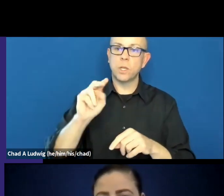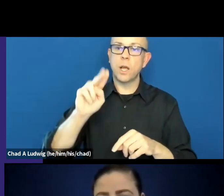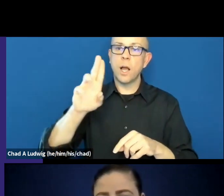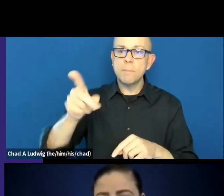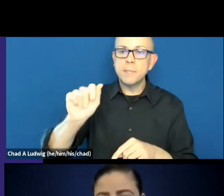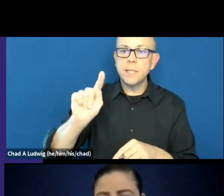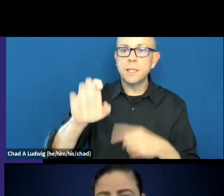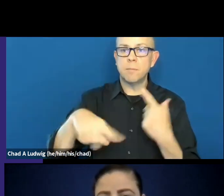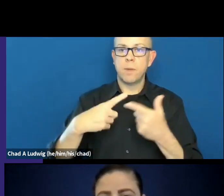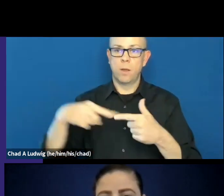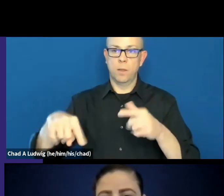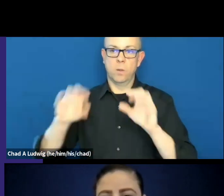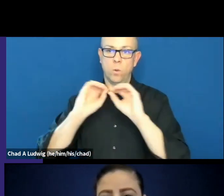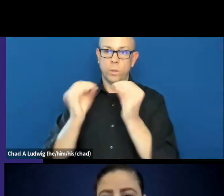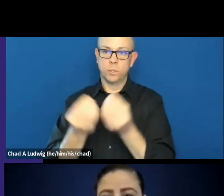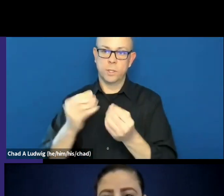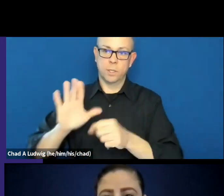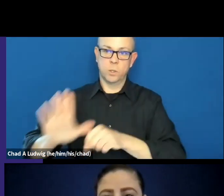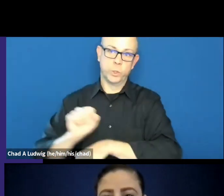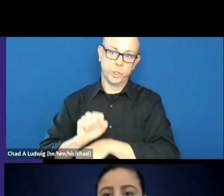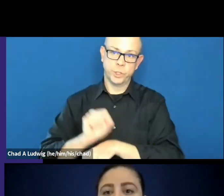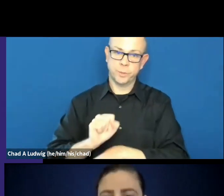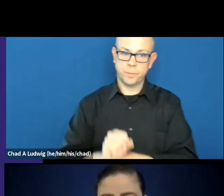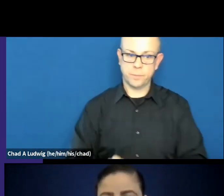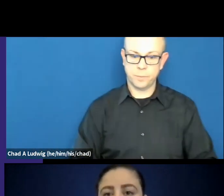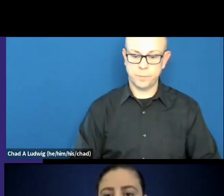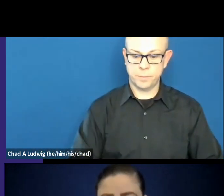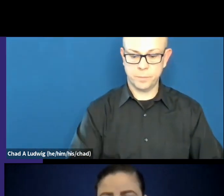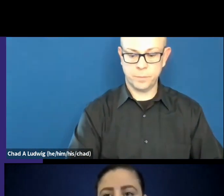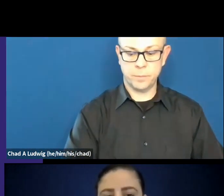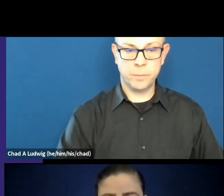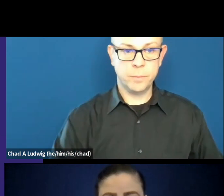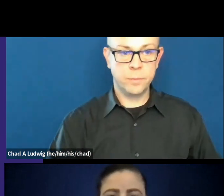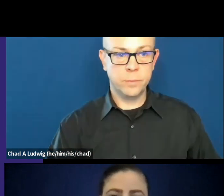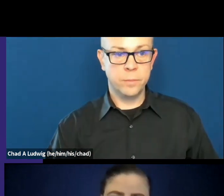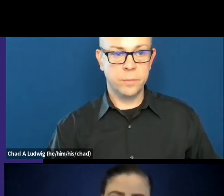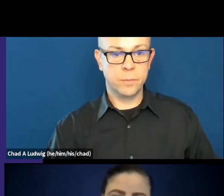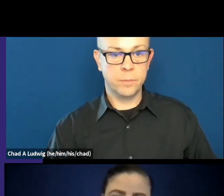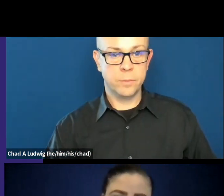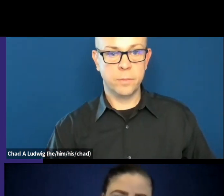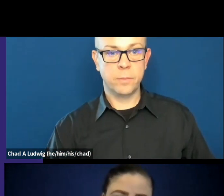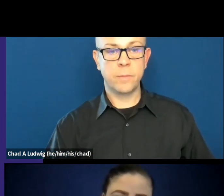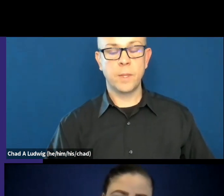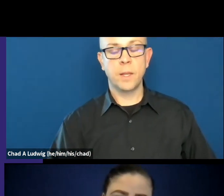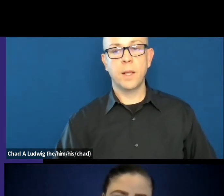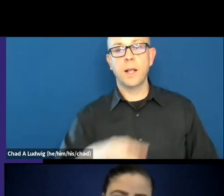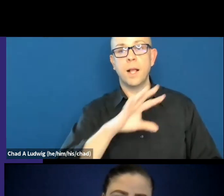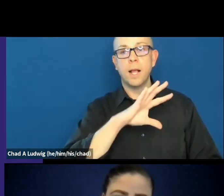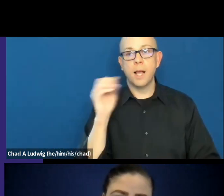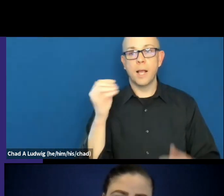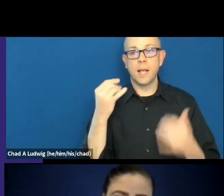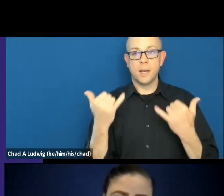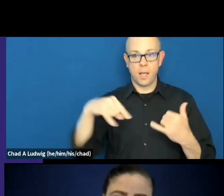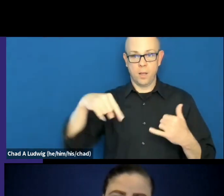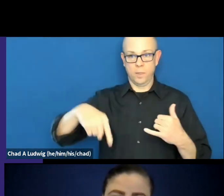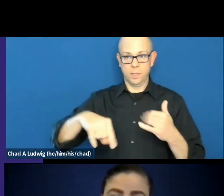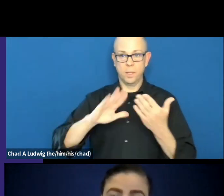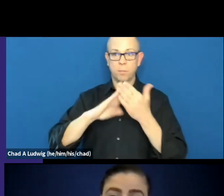So all of the information is there. You can subscribe to get updates about the organization and the work that we're doing.